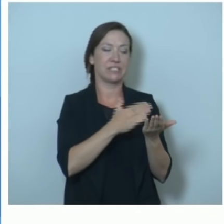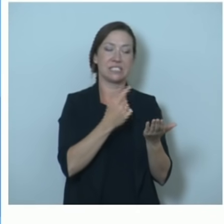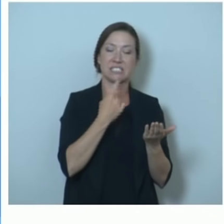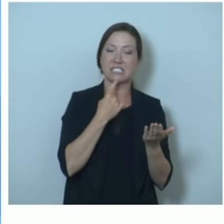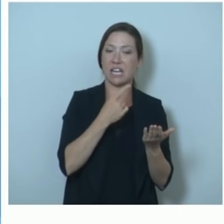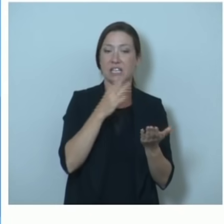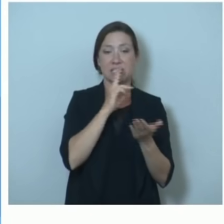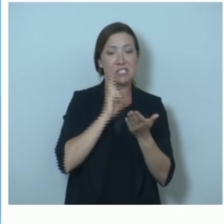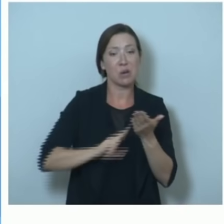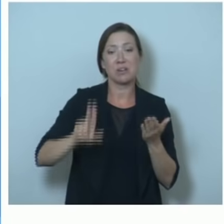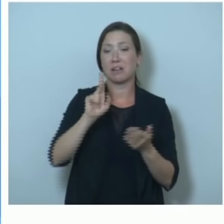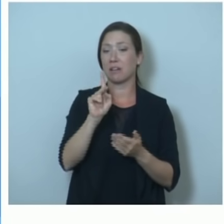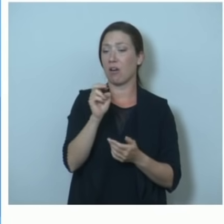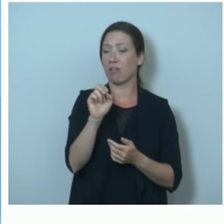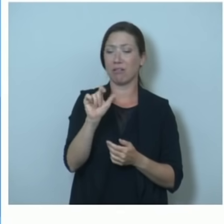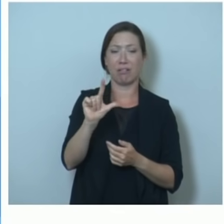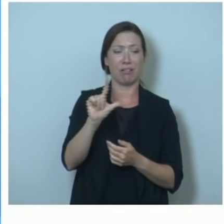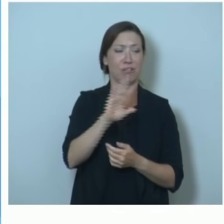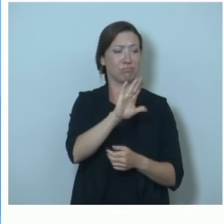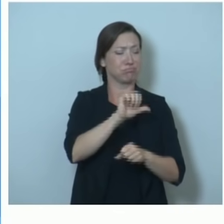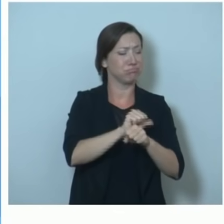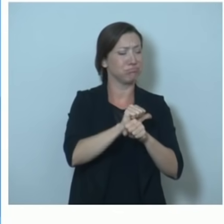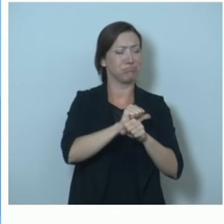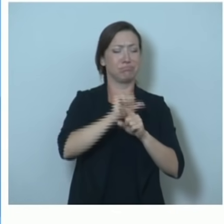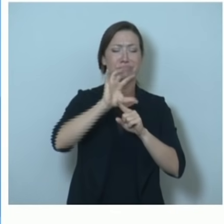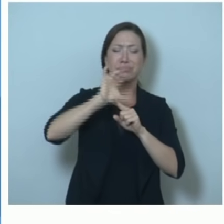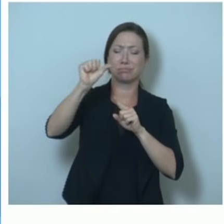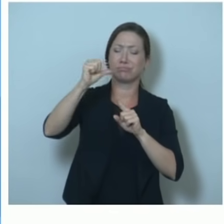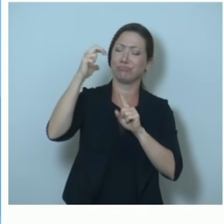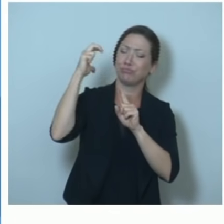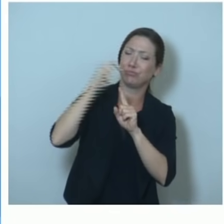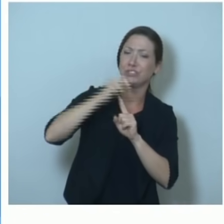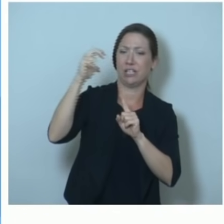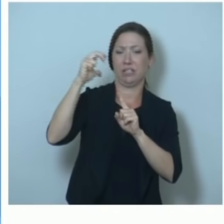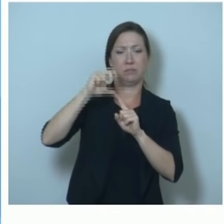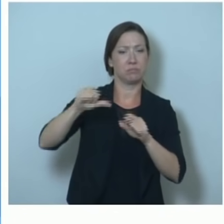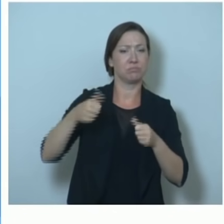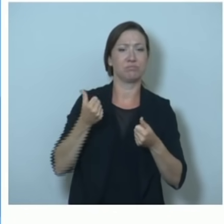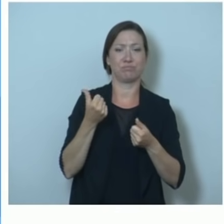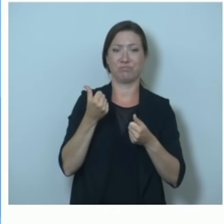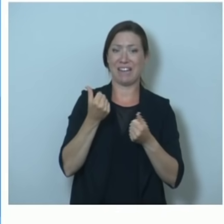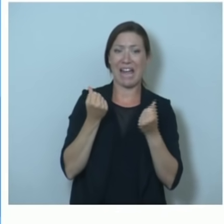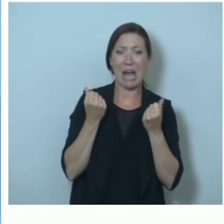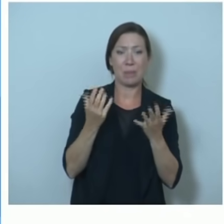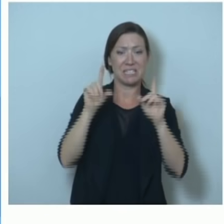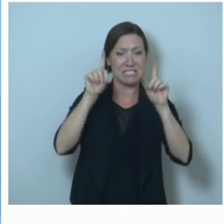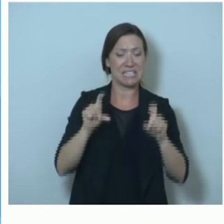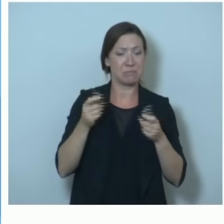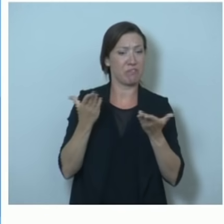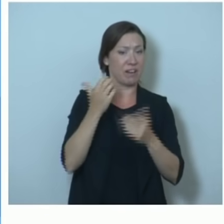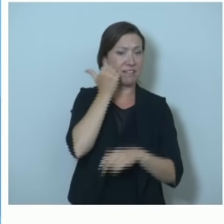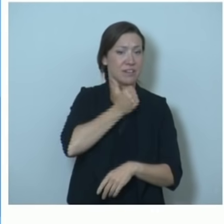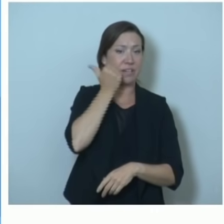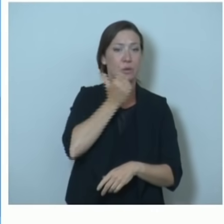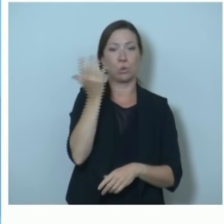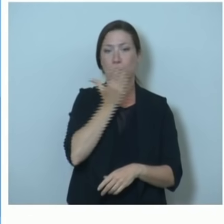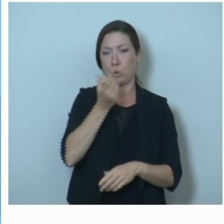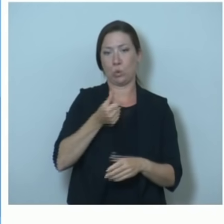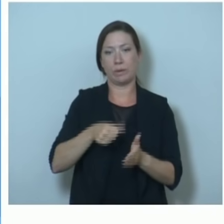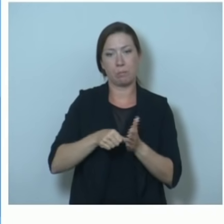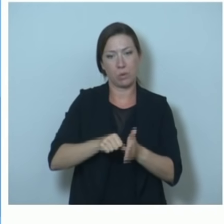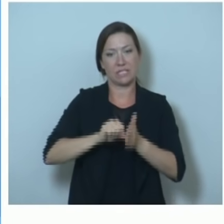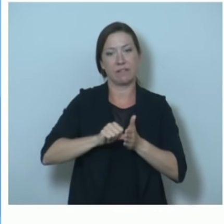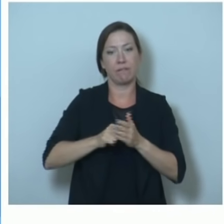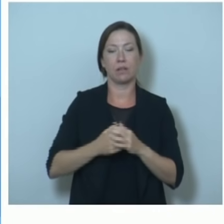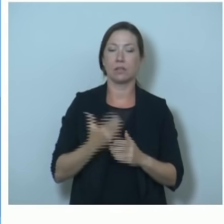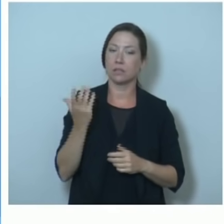Kunkel has done leading this team, and the rate of increase in testing per day is very impressive. We have a target of 5,000 tests